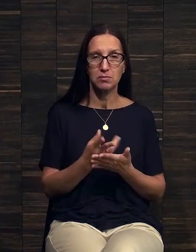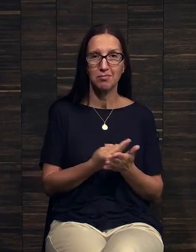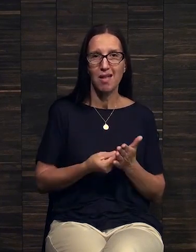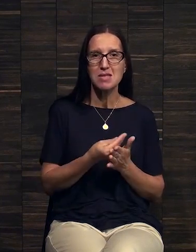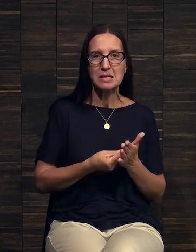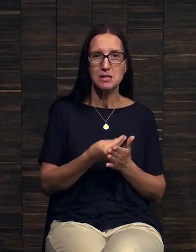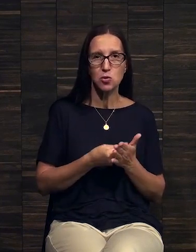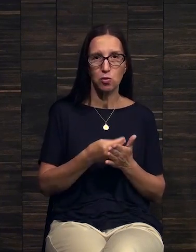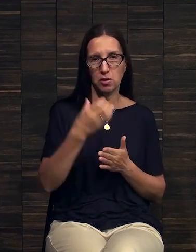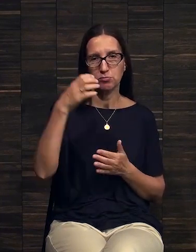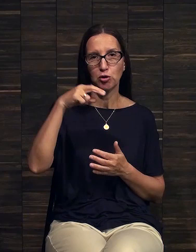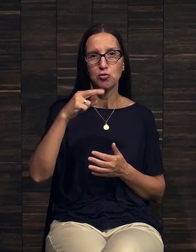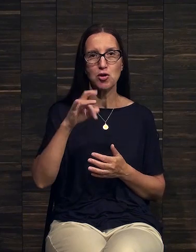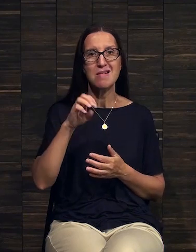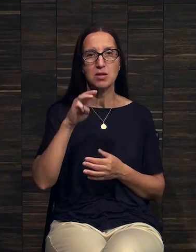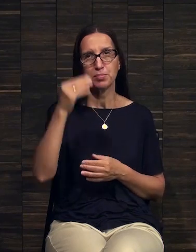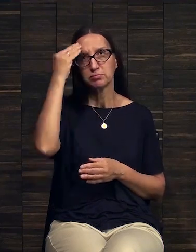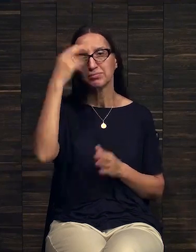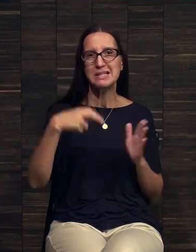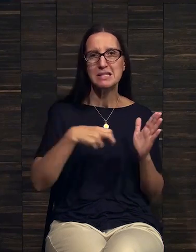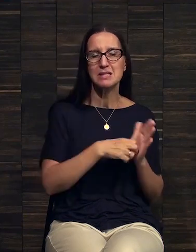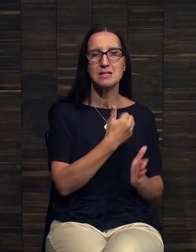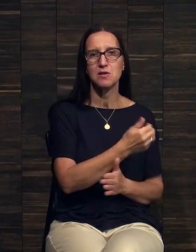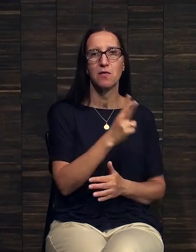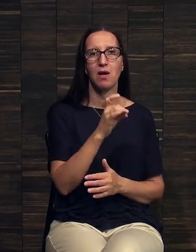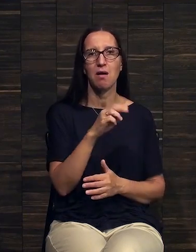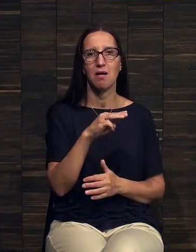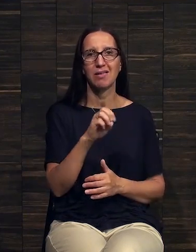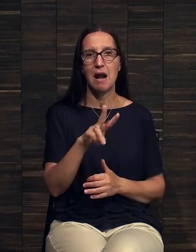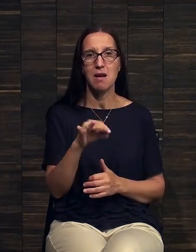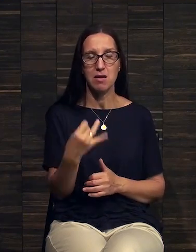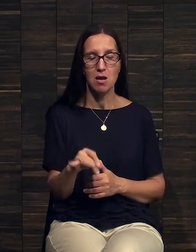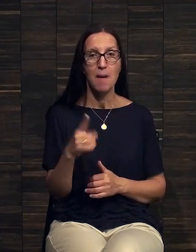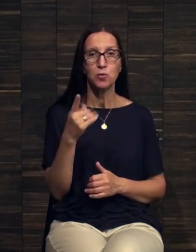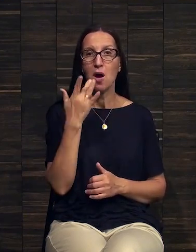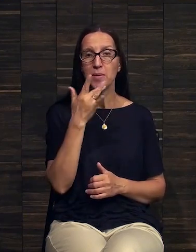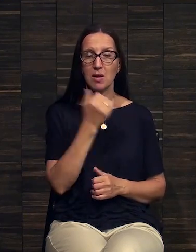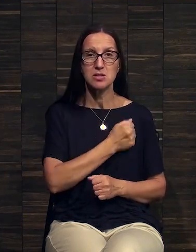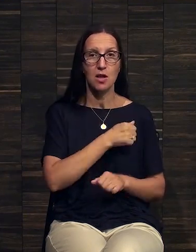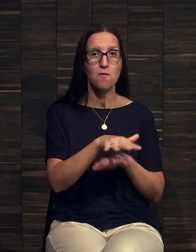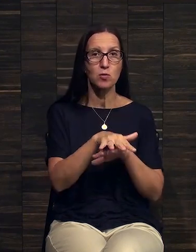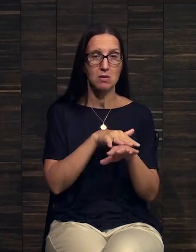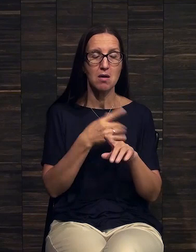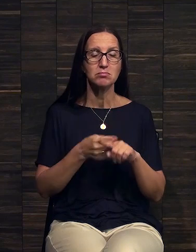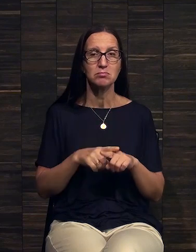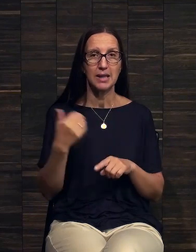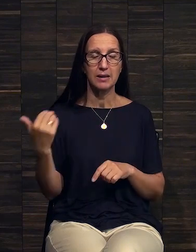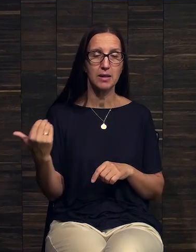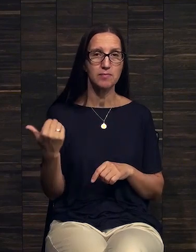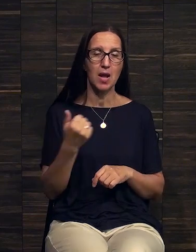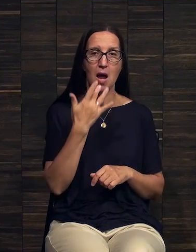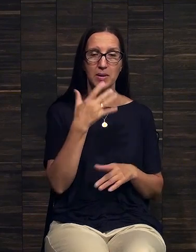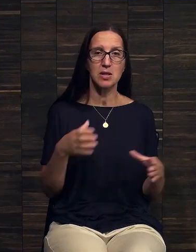discover on the outfits these symbols of Punisher on the military